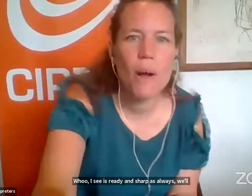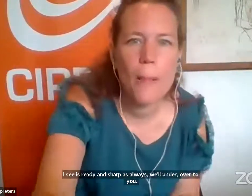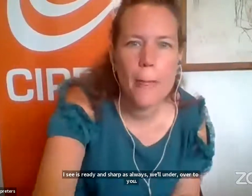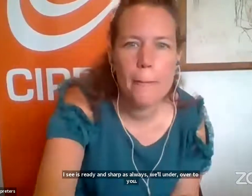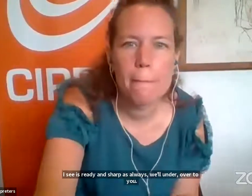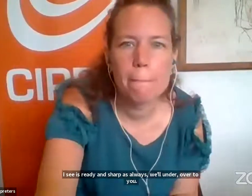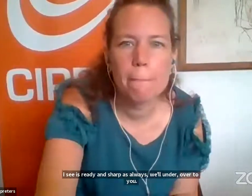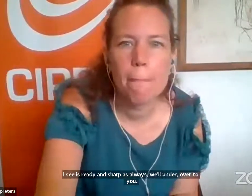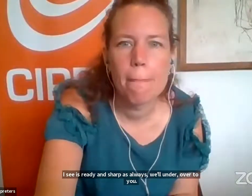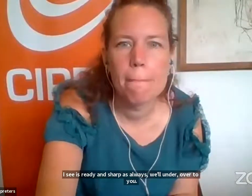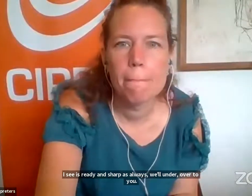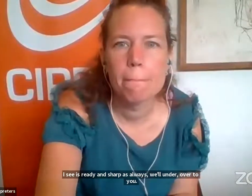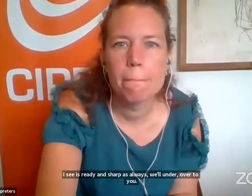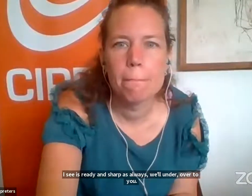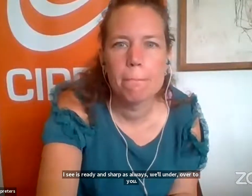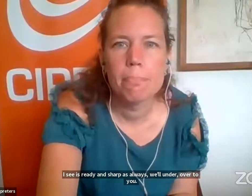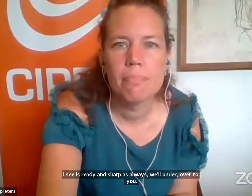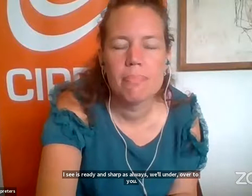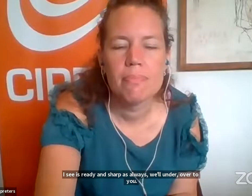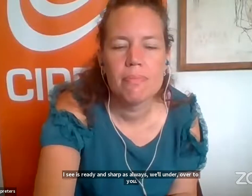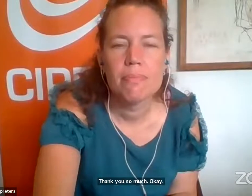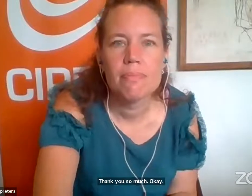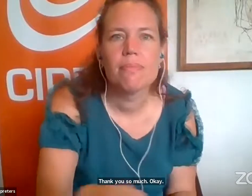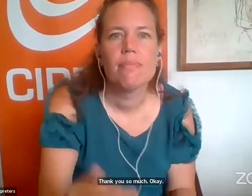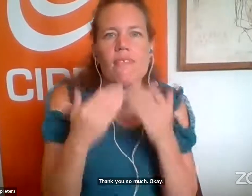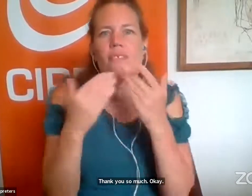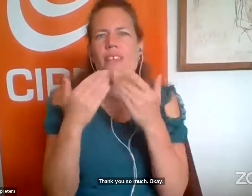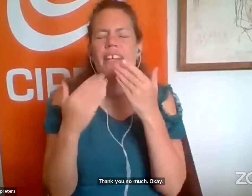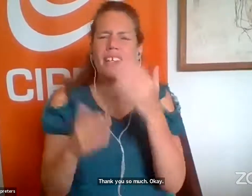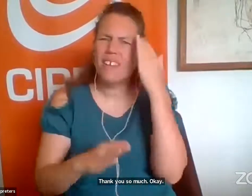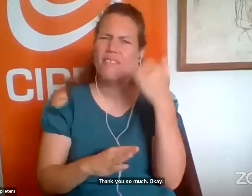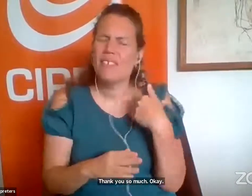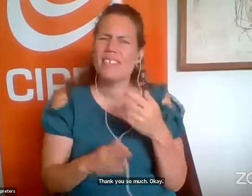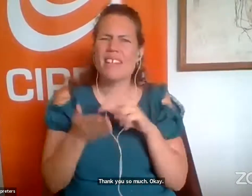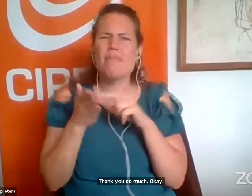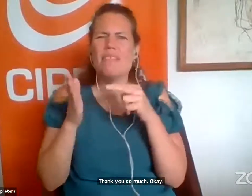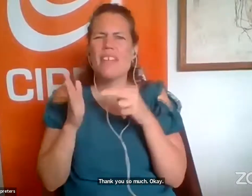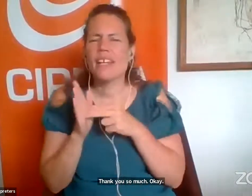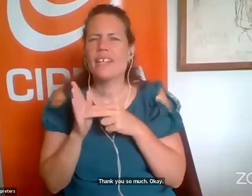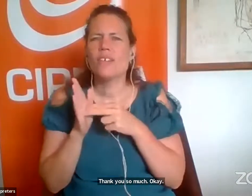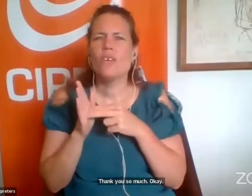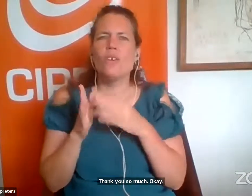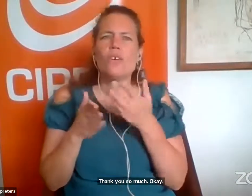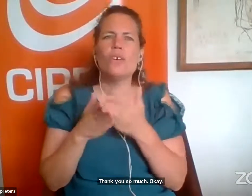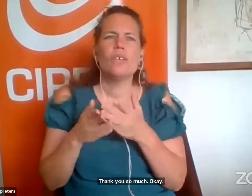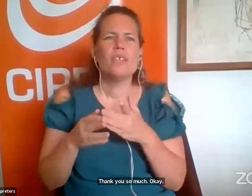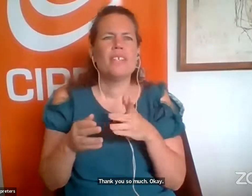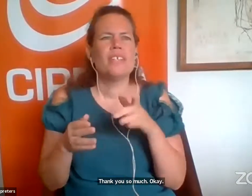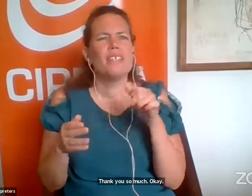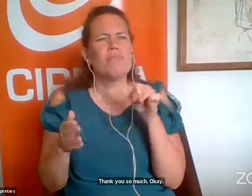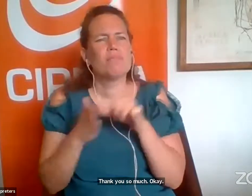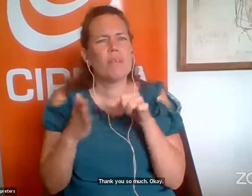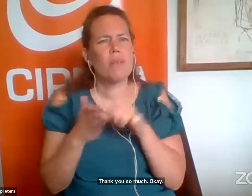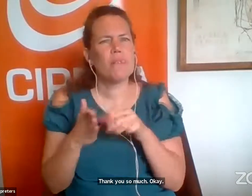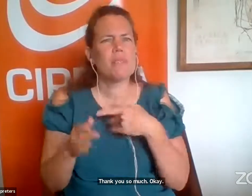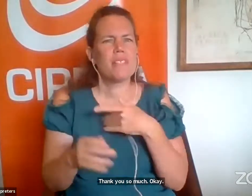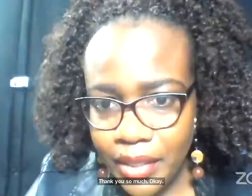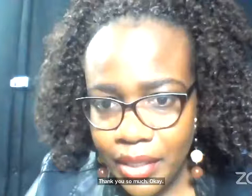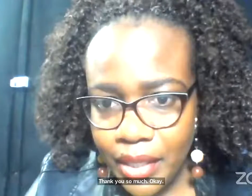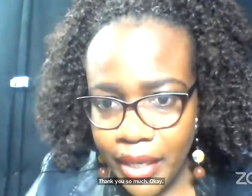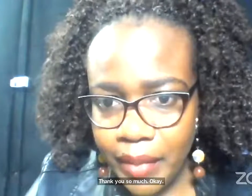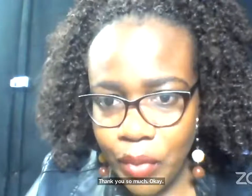Thank you so much, Ekai. I seem to be having technical challenges with the sound on my PC, so you may notice that there's two of